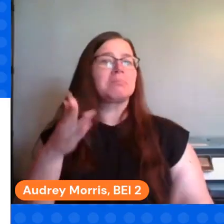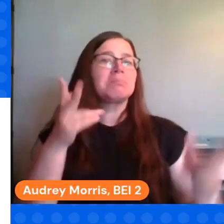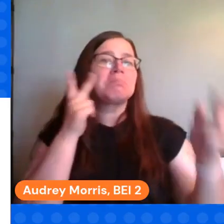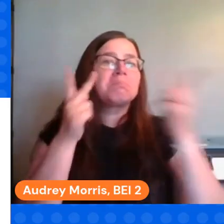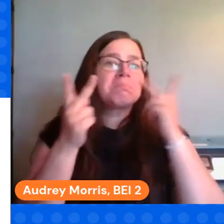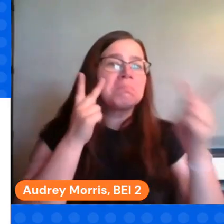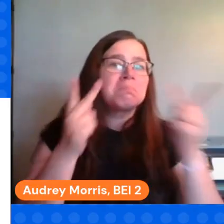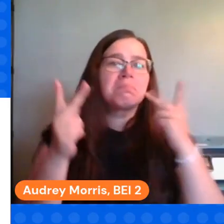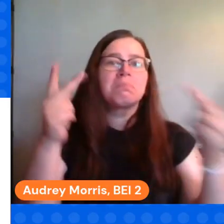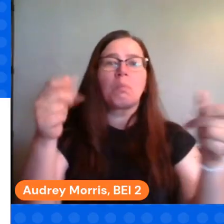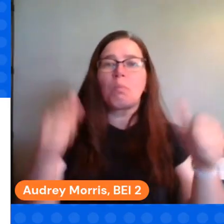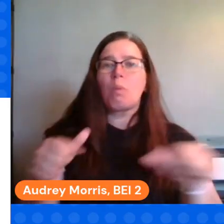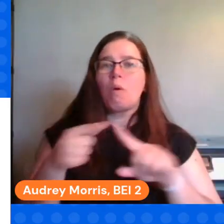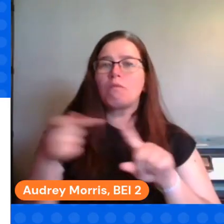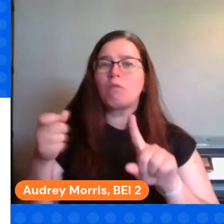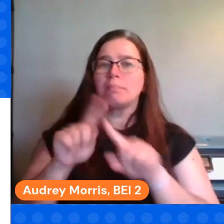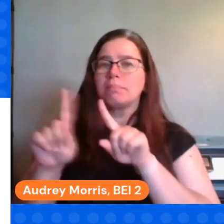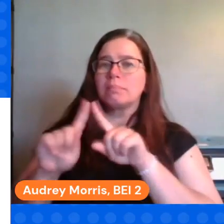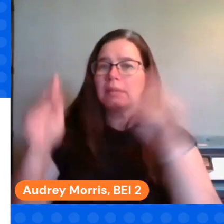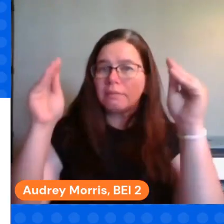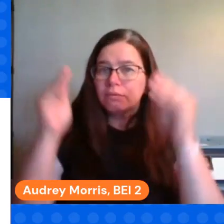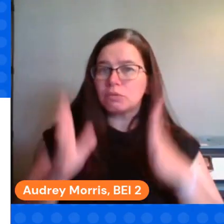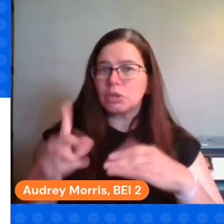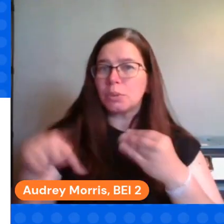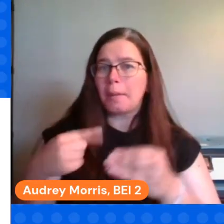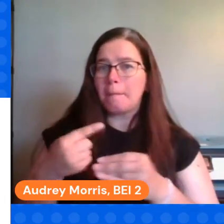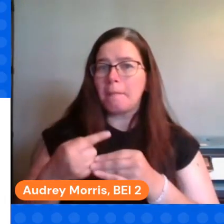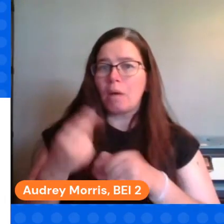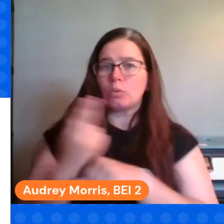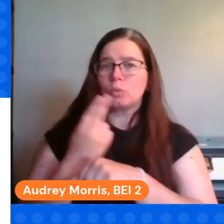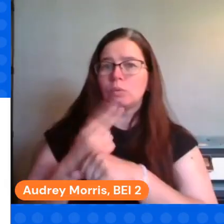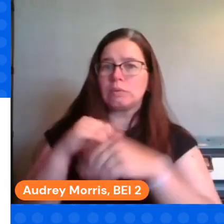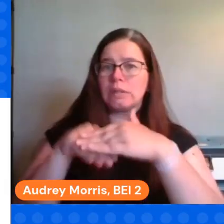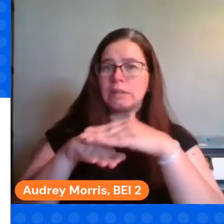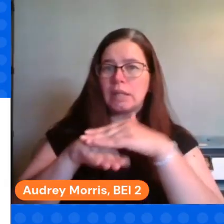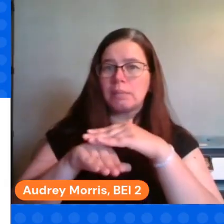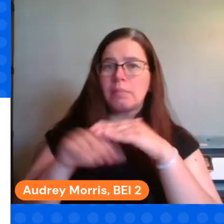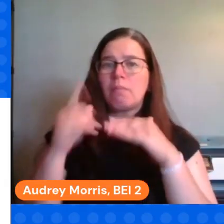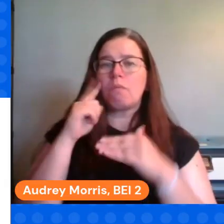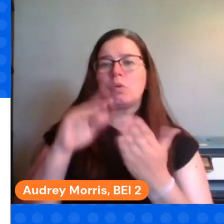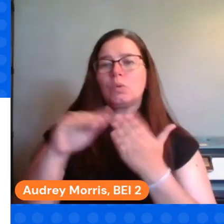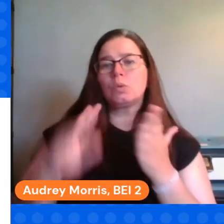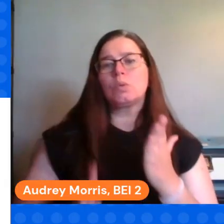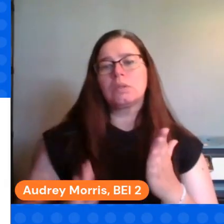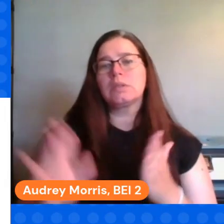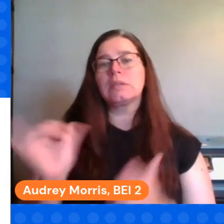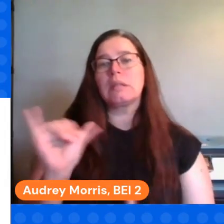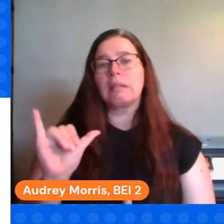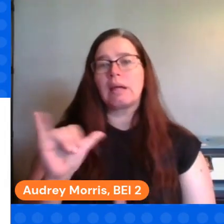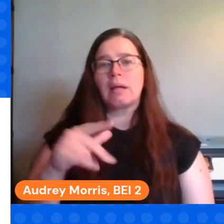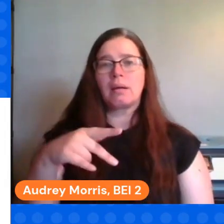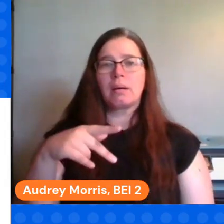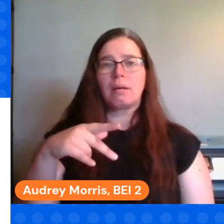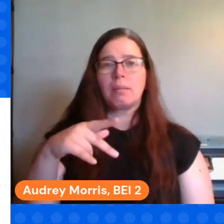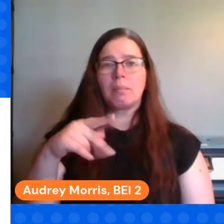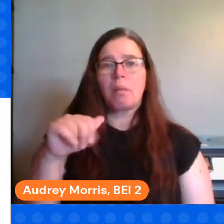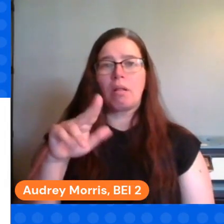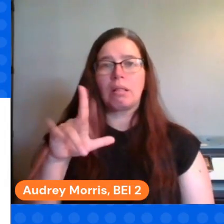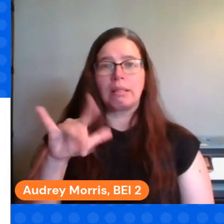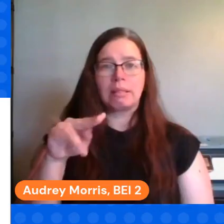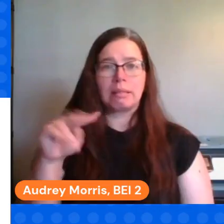from educators about using accessibility with students. For example, Pauline Mas wrote